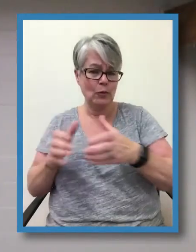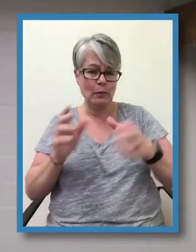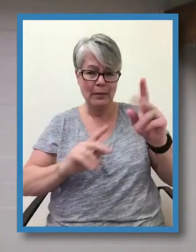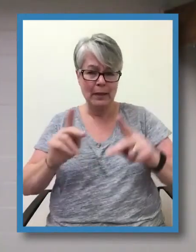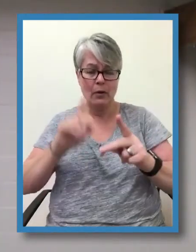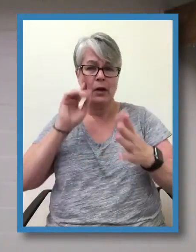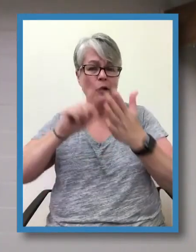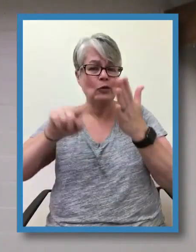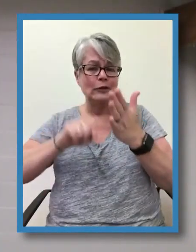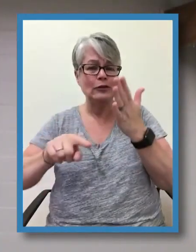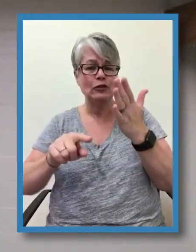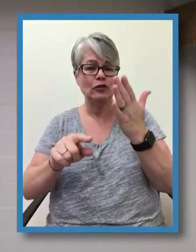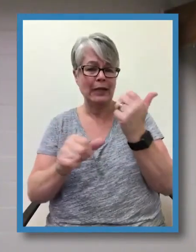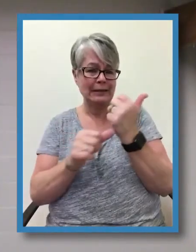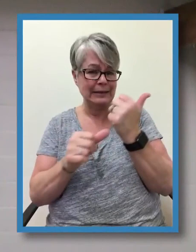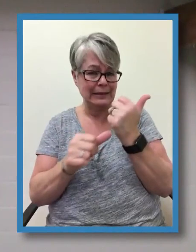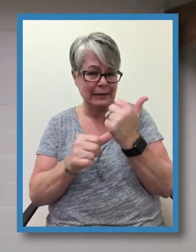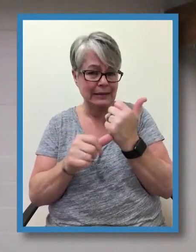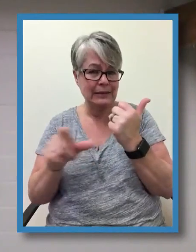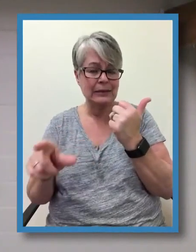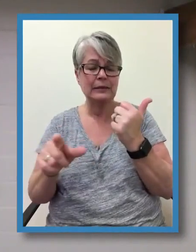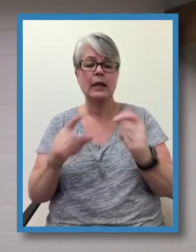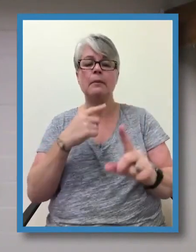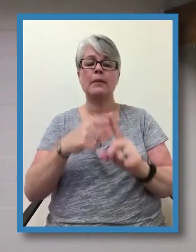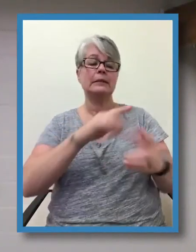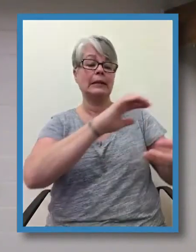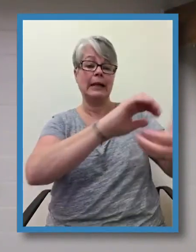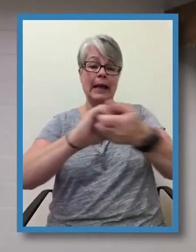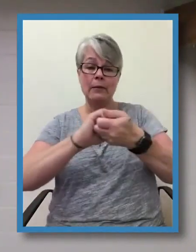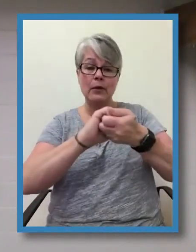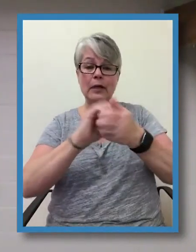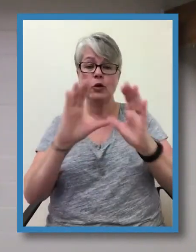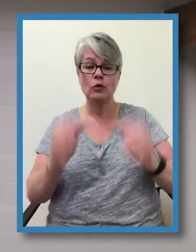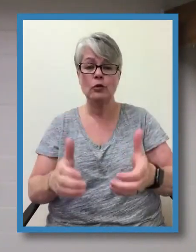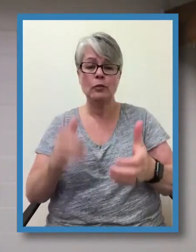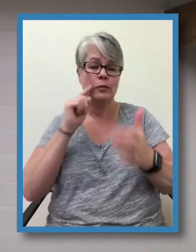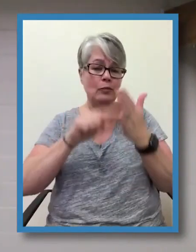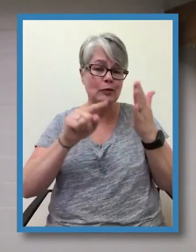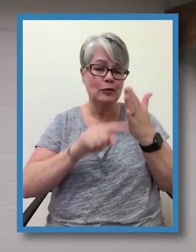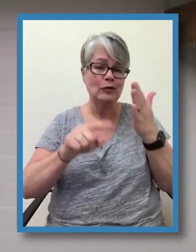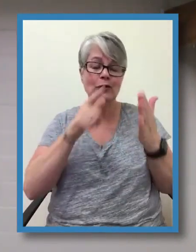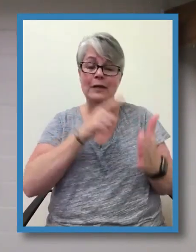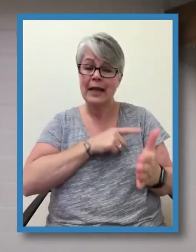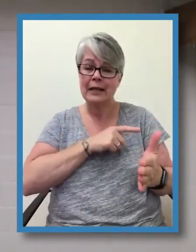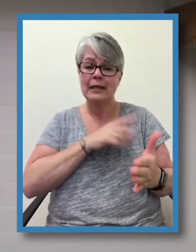I would like to take this opportunity to thank you so much for your time, your